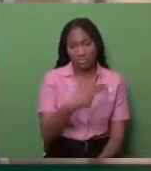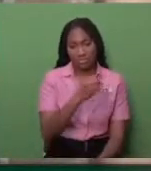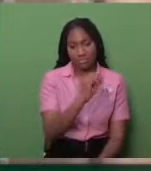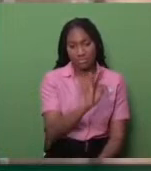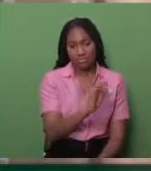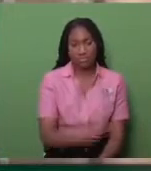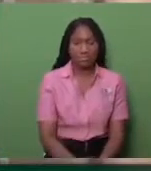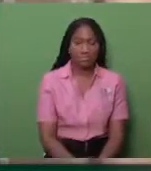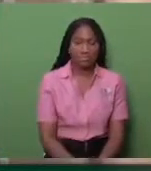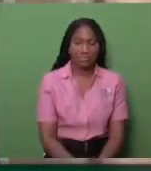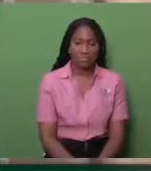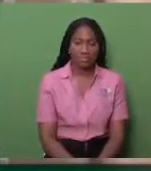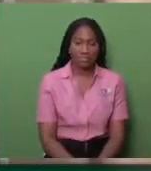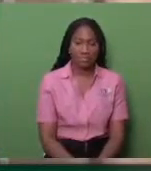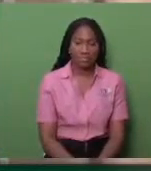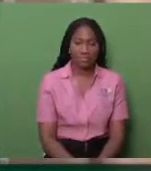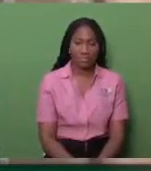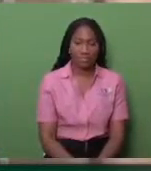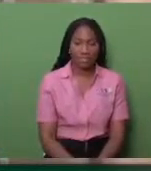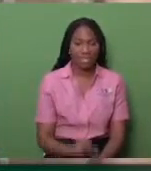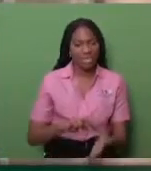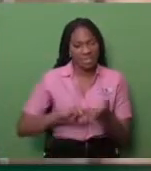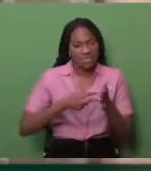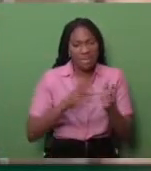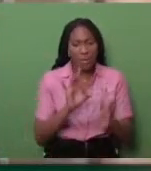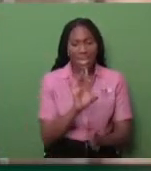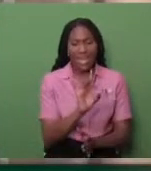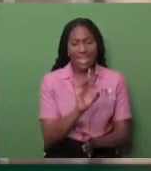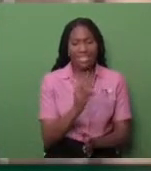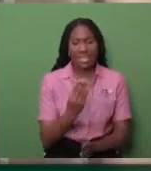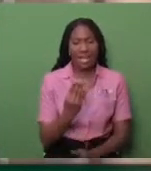That is US, and on the TT side,